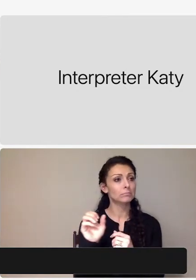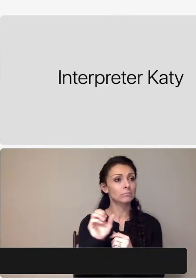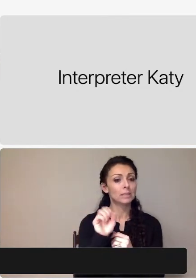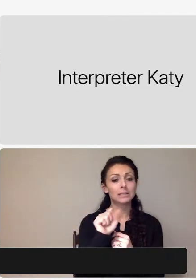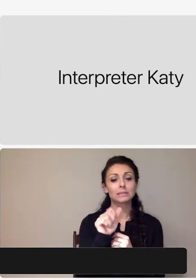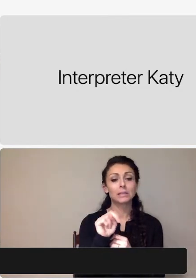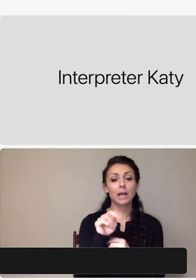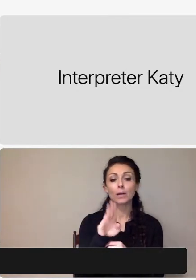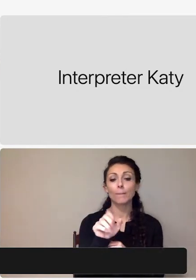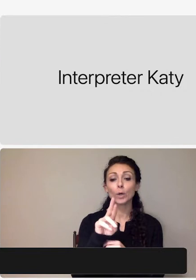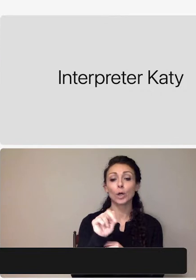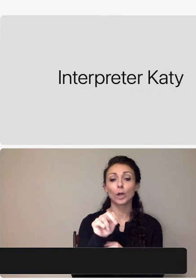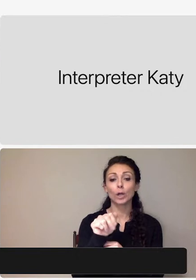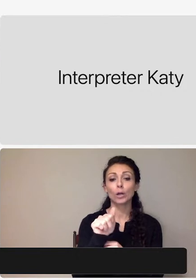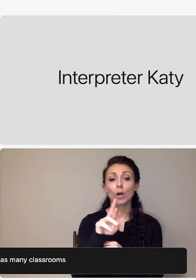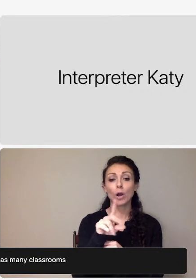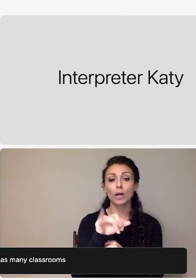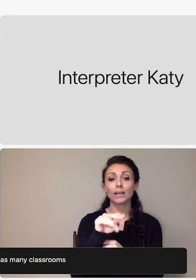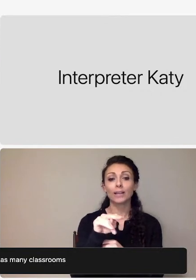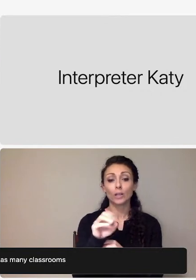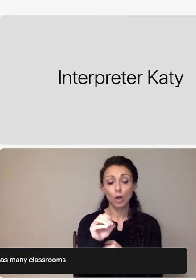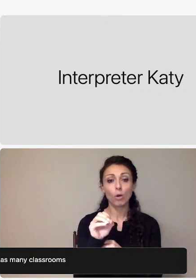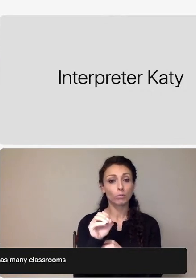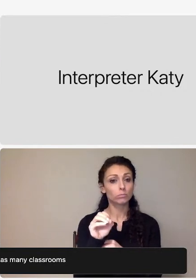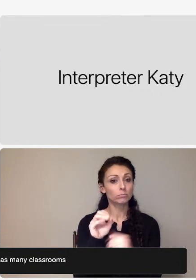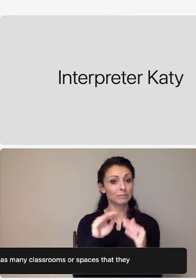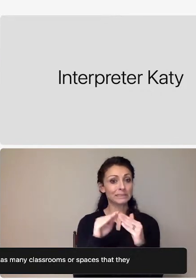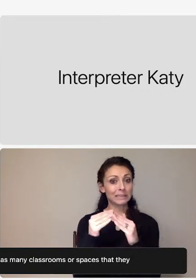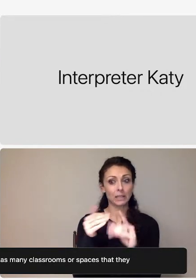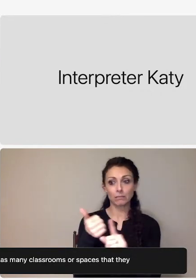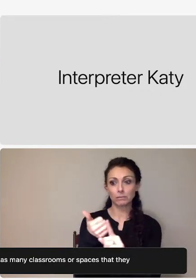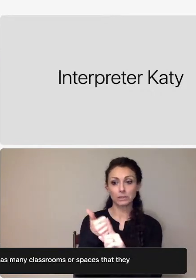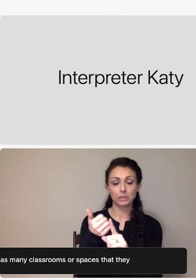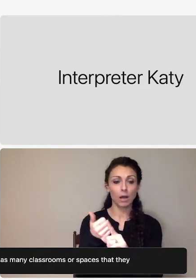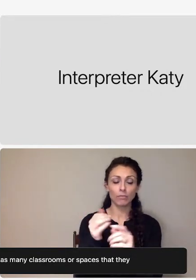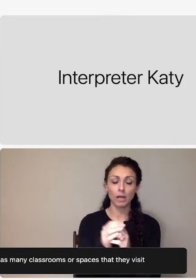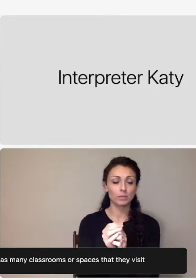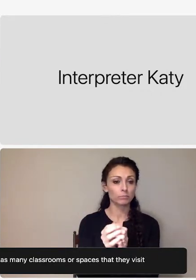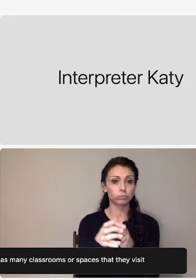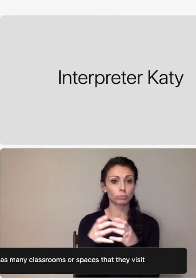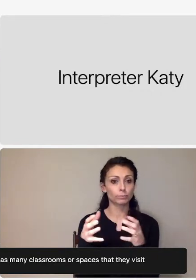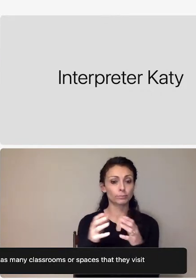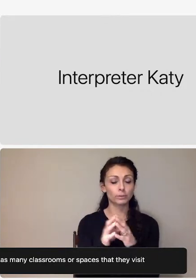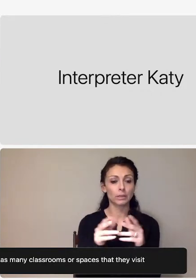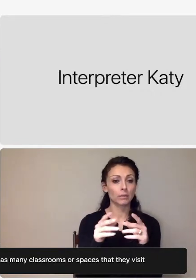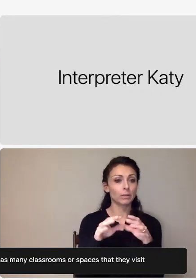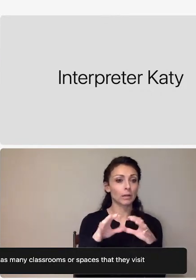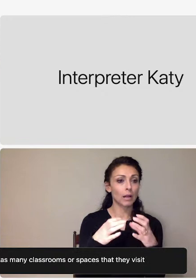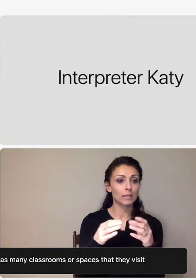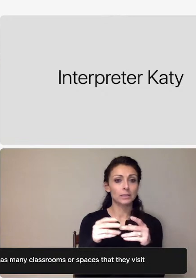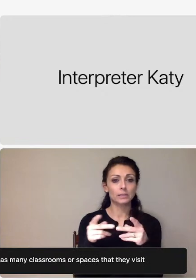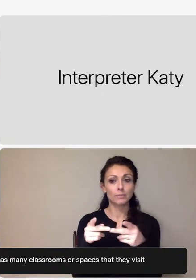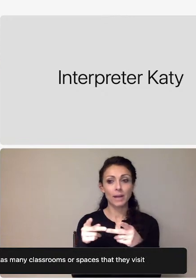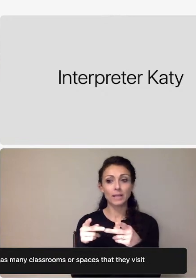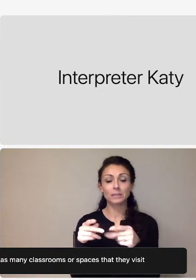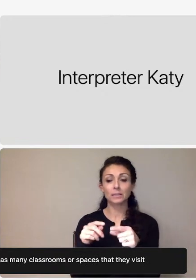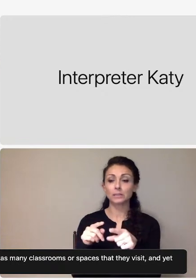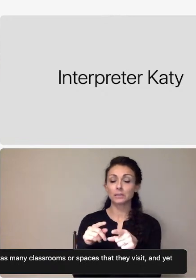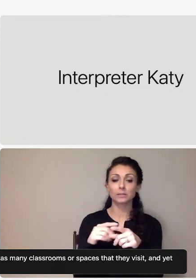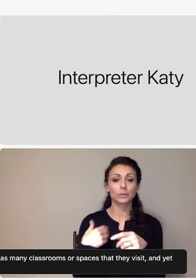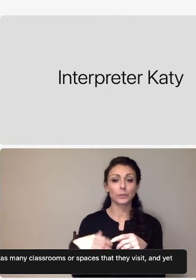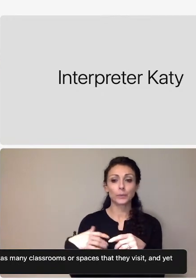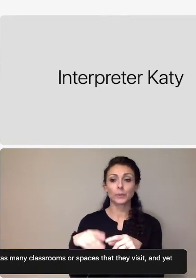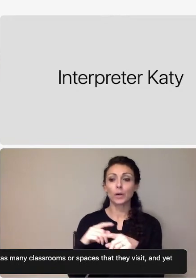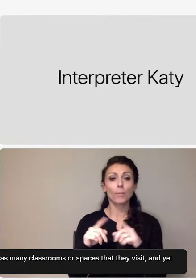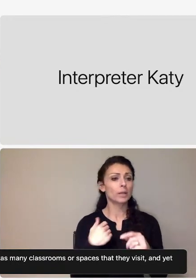times as many classrooms or spaces that they visit and yet we had more